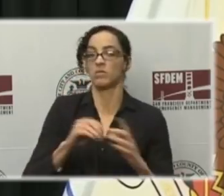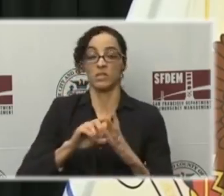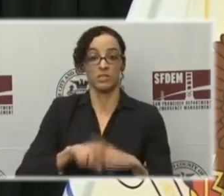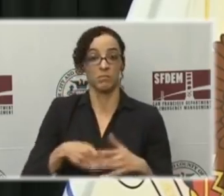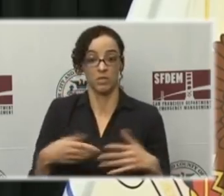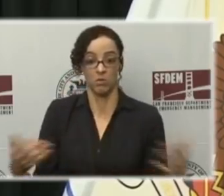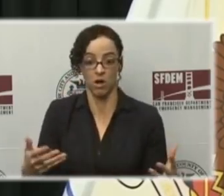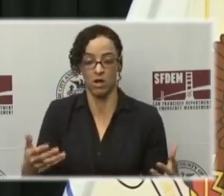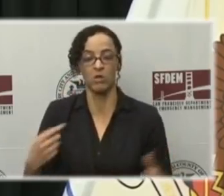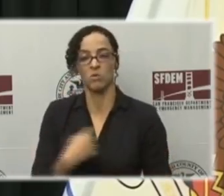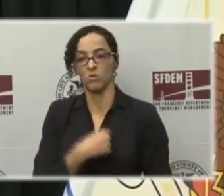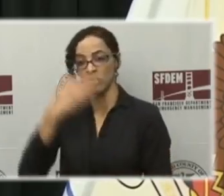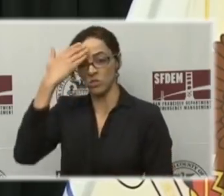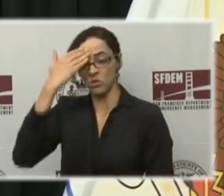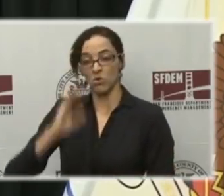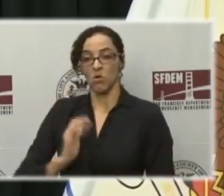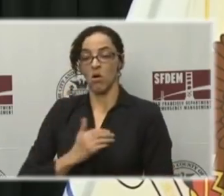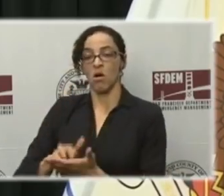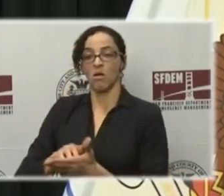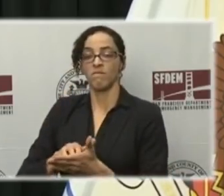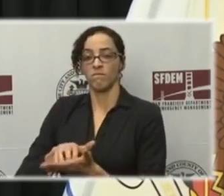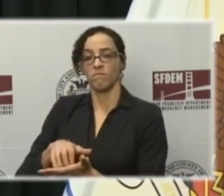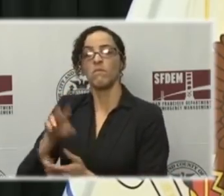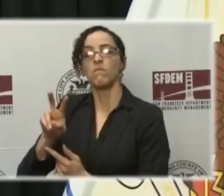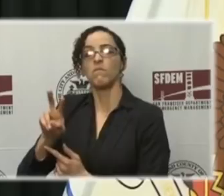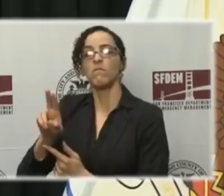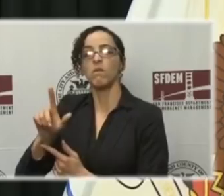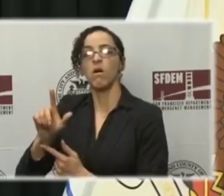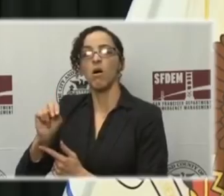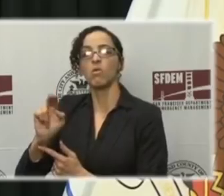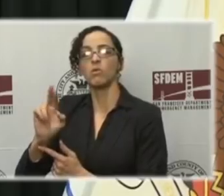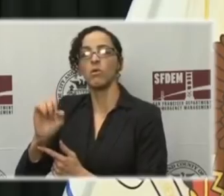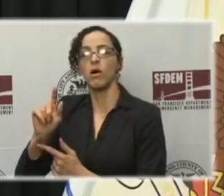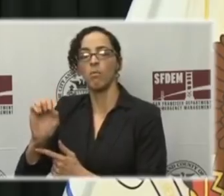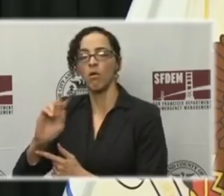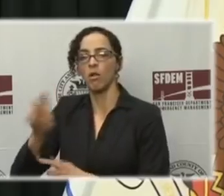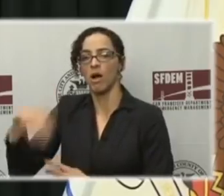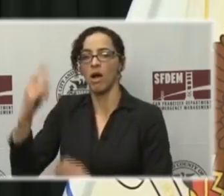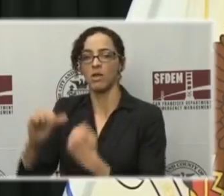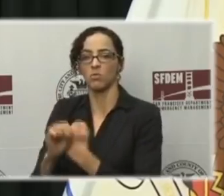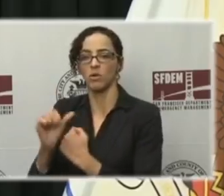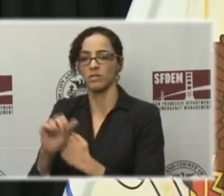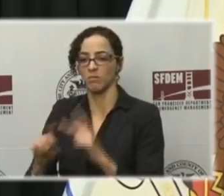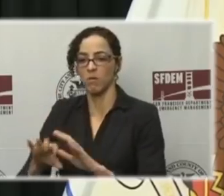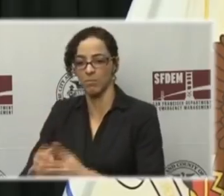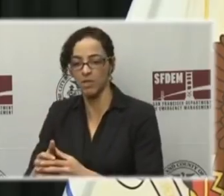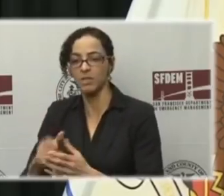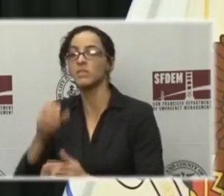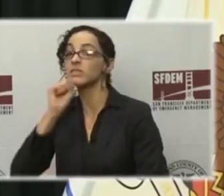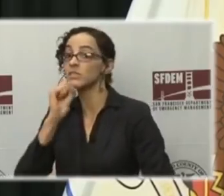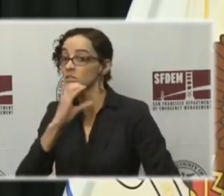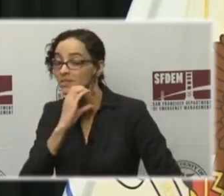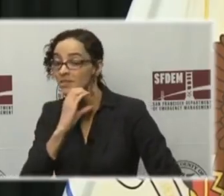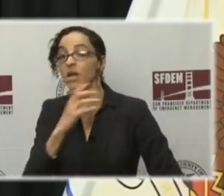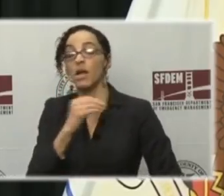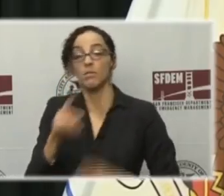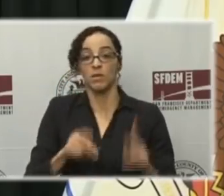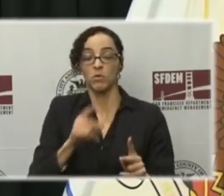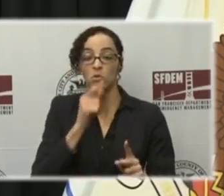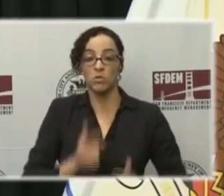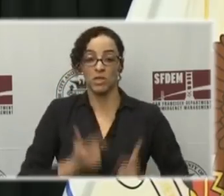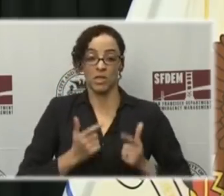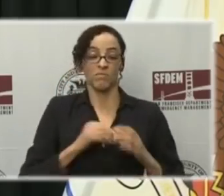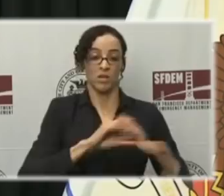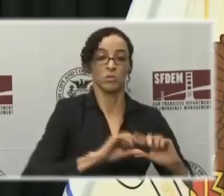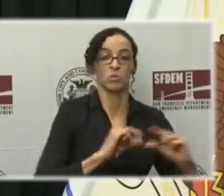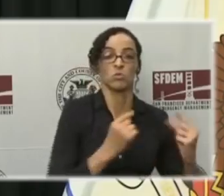not only consisting of our elderly, but also those who are living in congregate settings, and sadly those who